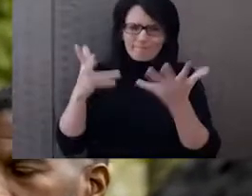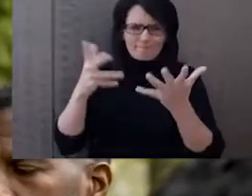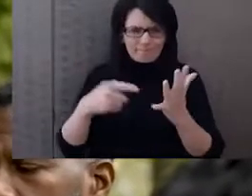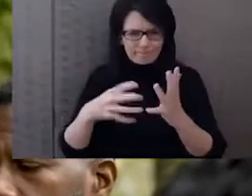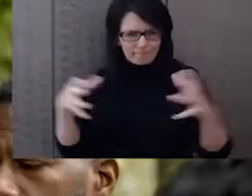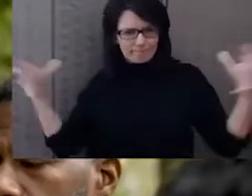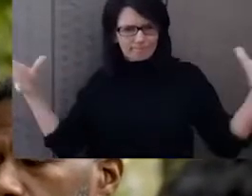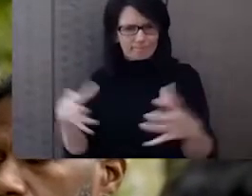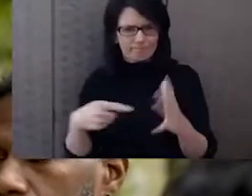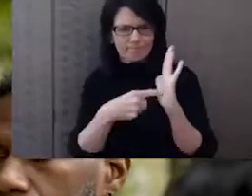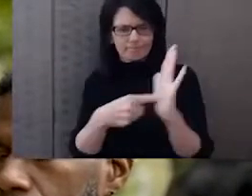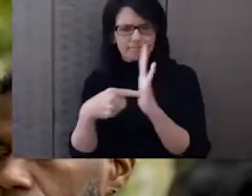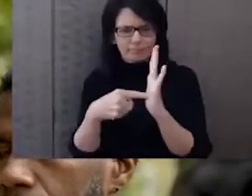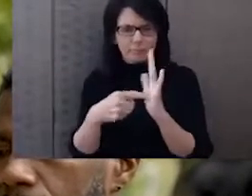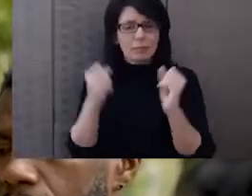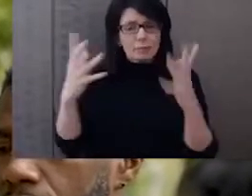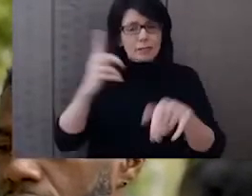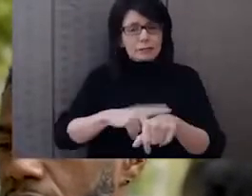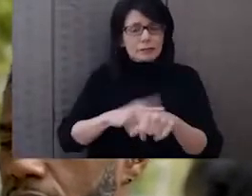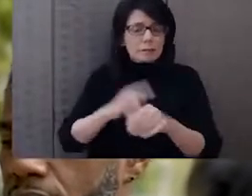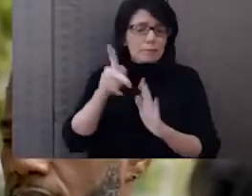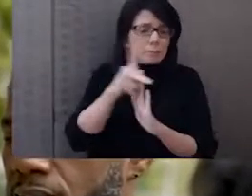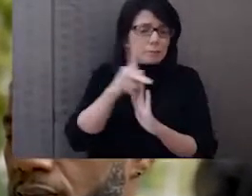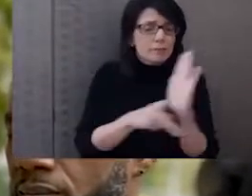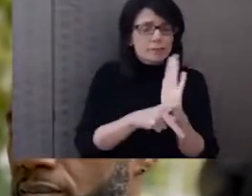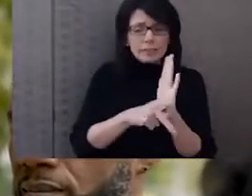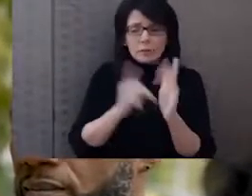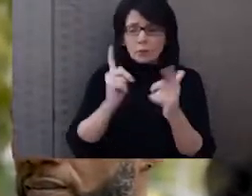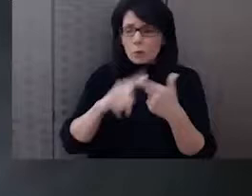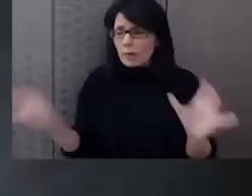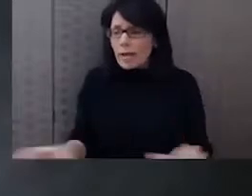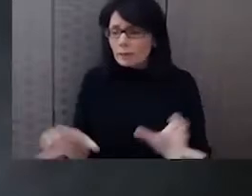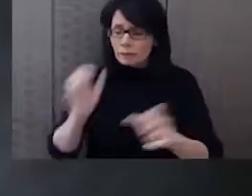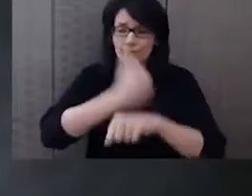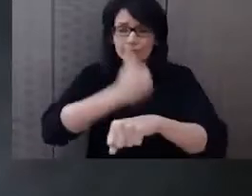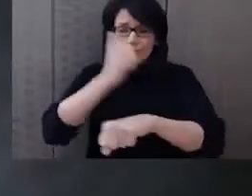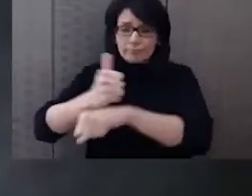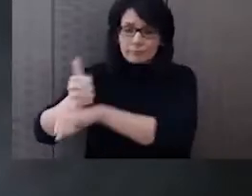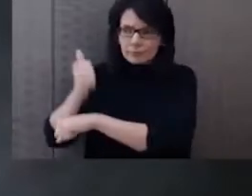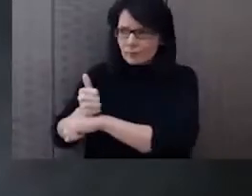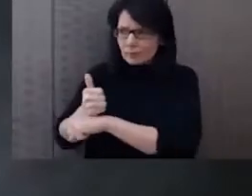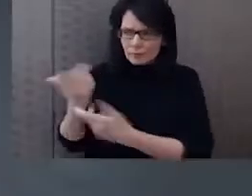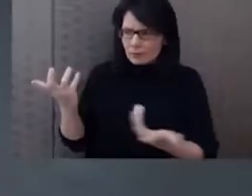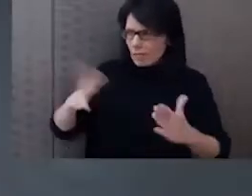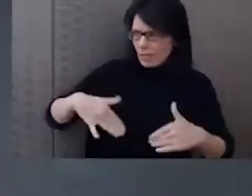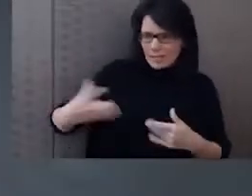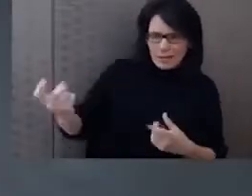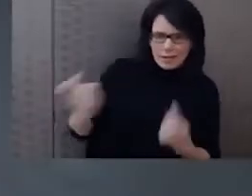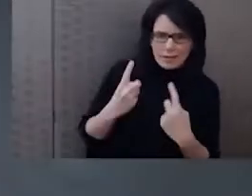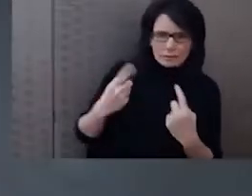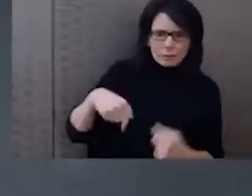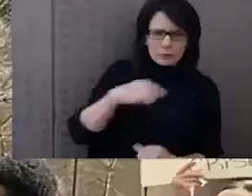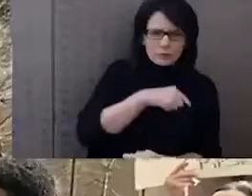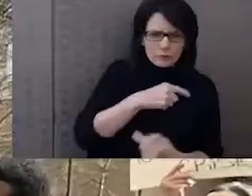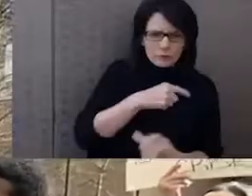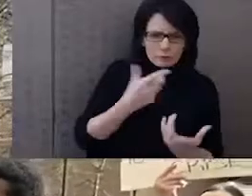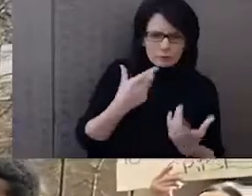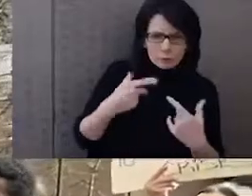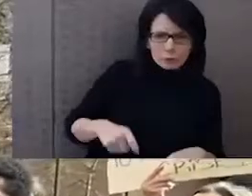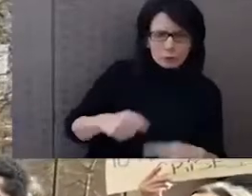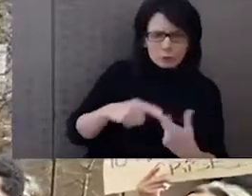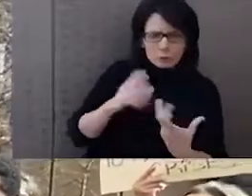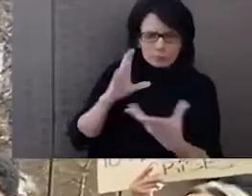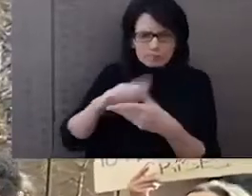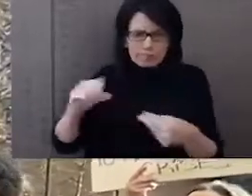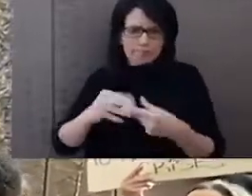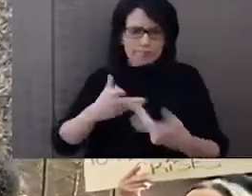policies are actually designed and implemented without our input. And they do more harm than good. There's nothing about us without us. We meet